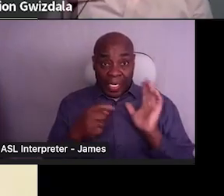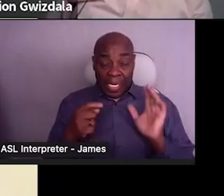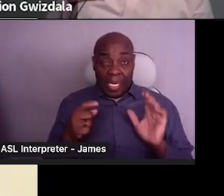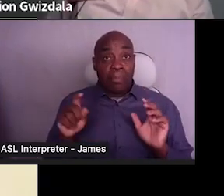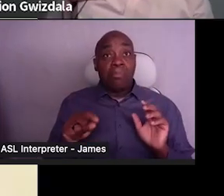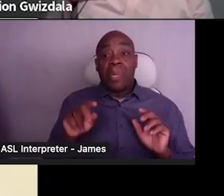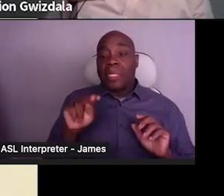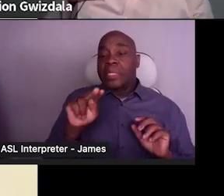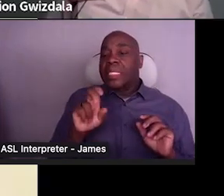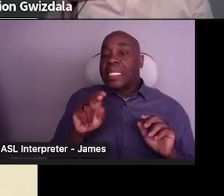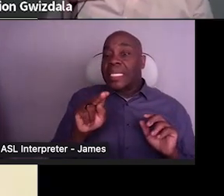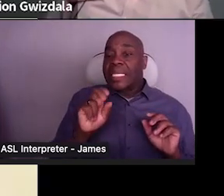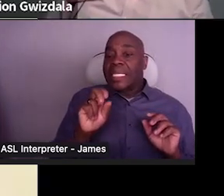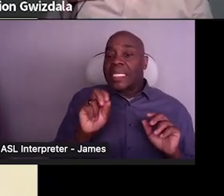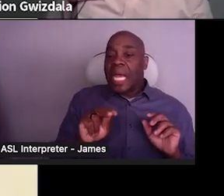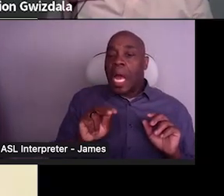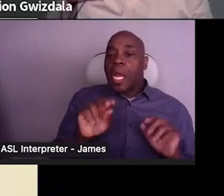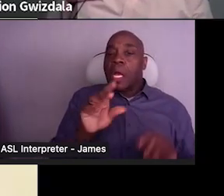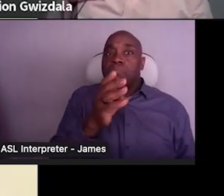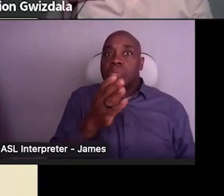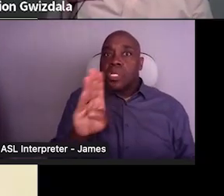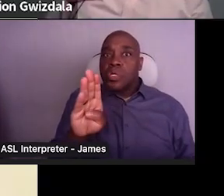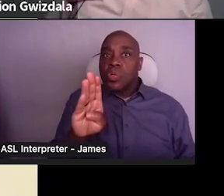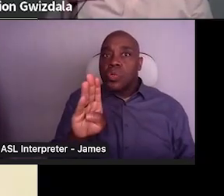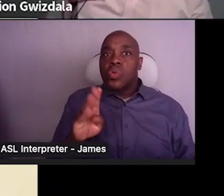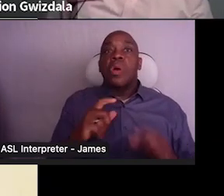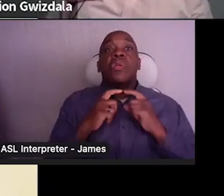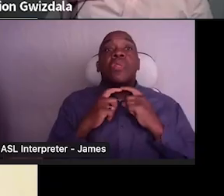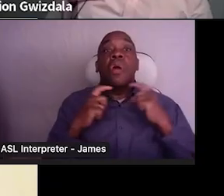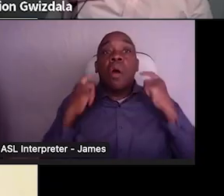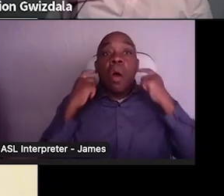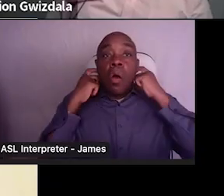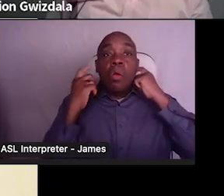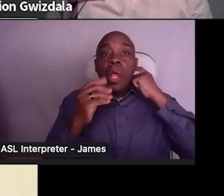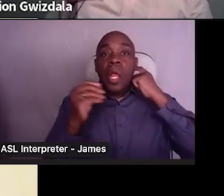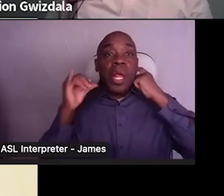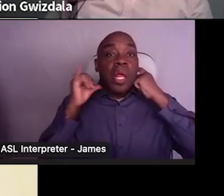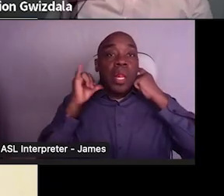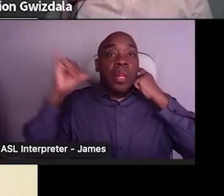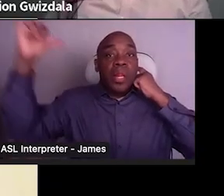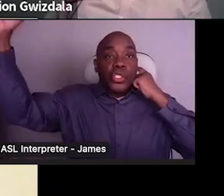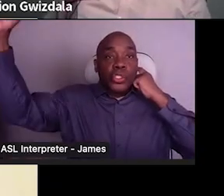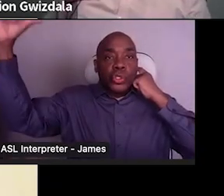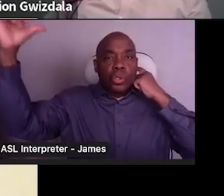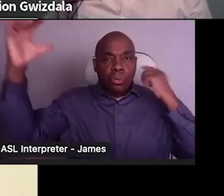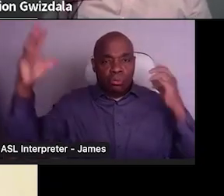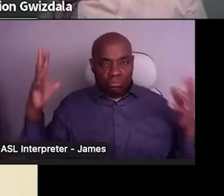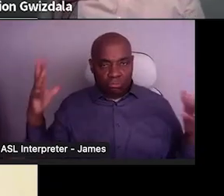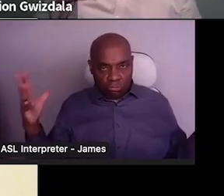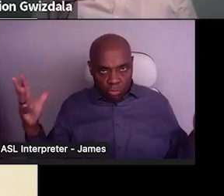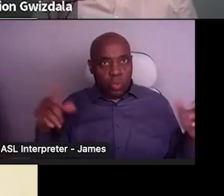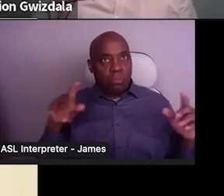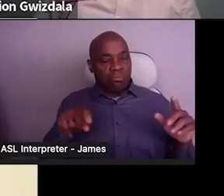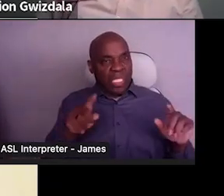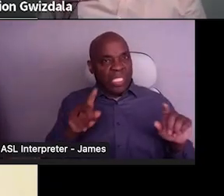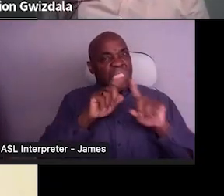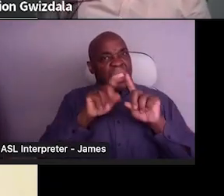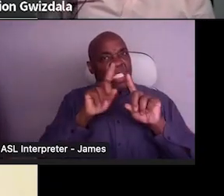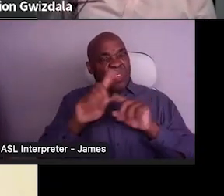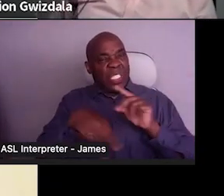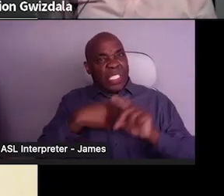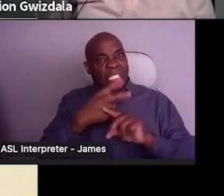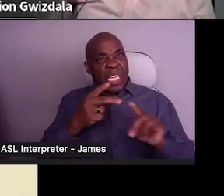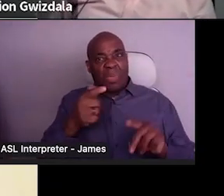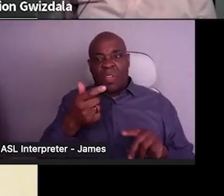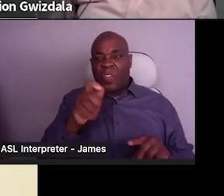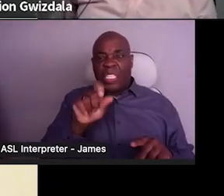kept on a neon blue leash and collar. So you've got to have all these different pieces